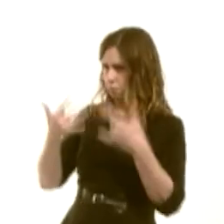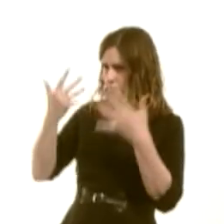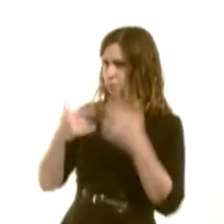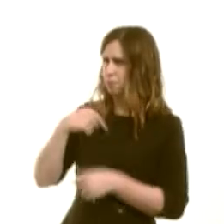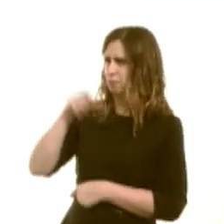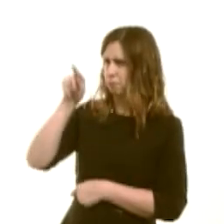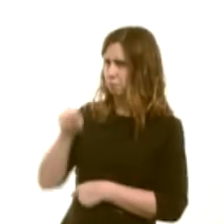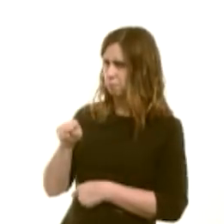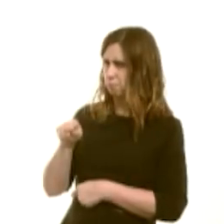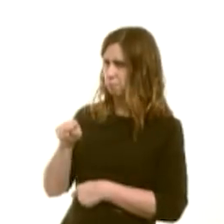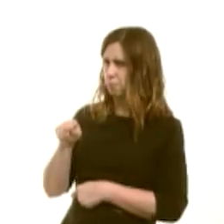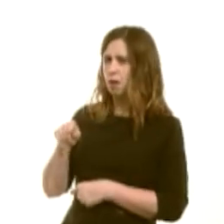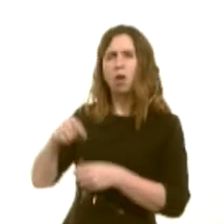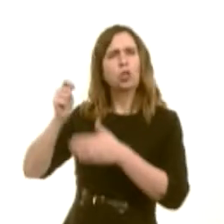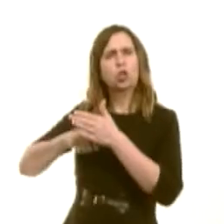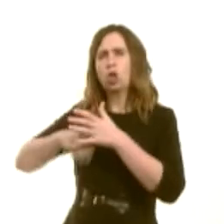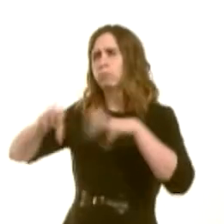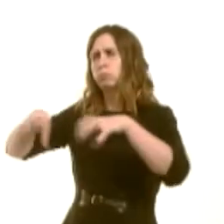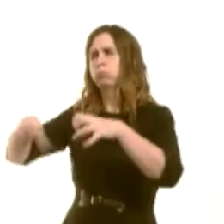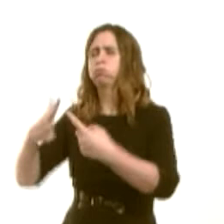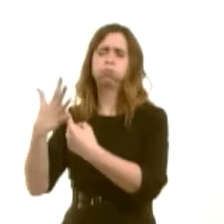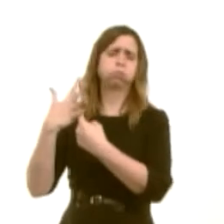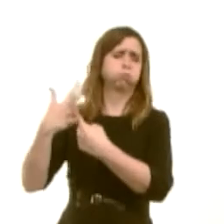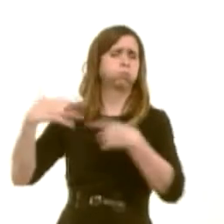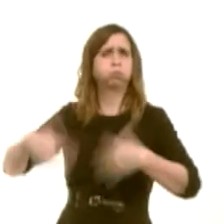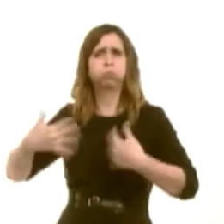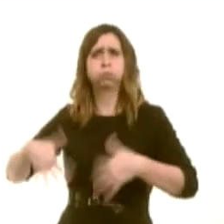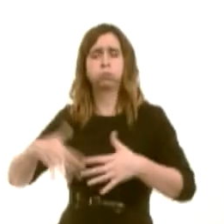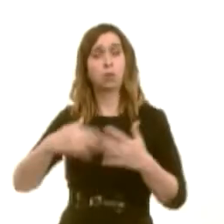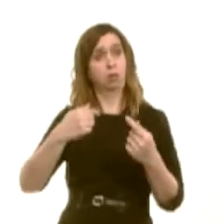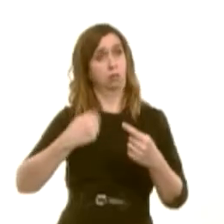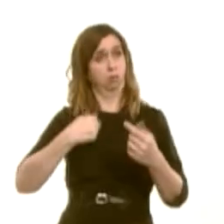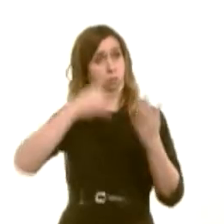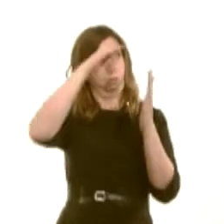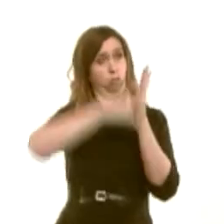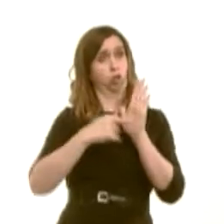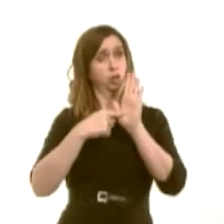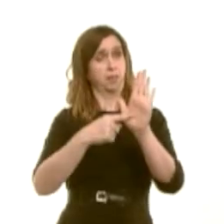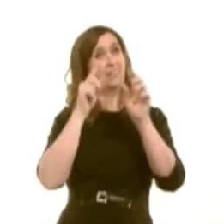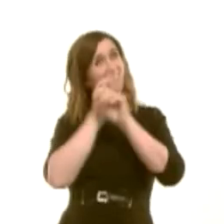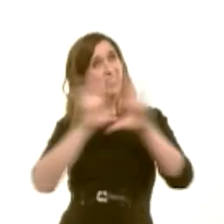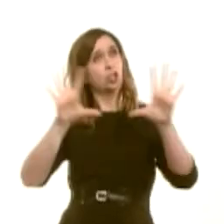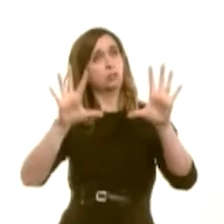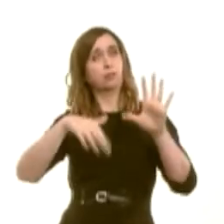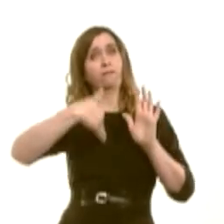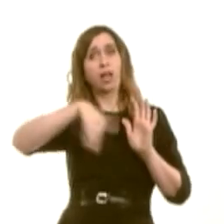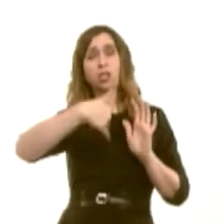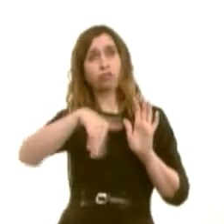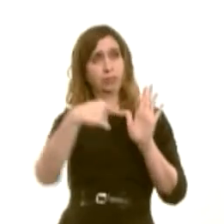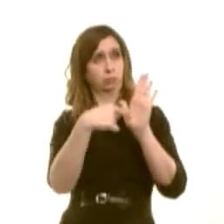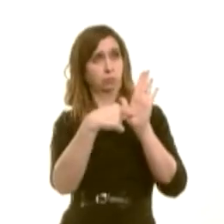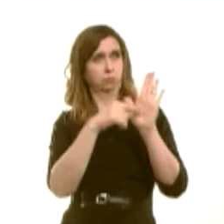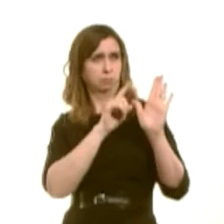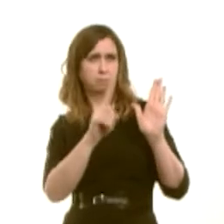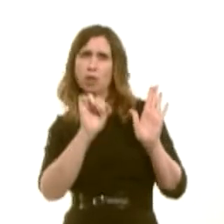huge pressure on our high streets. 18 months ago, we brought forward our document Vision for the High Streets. At the moment, we are seeing, because of your